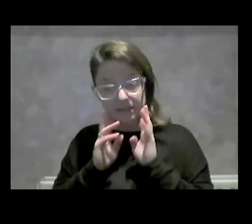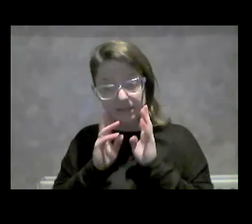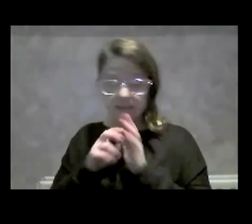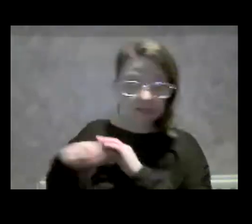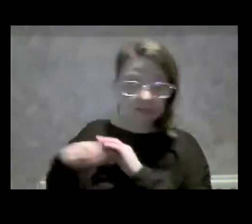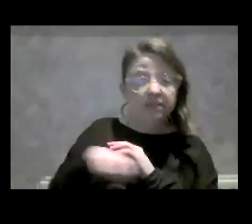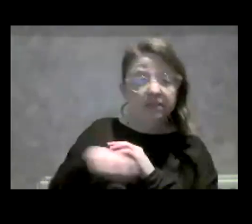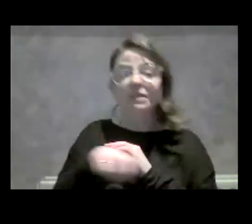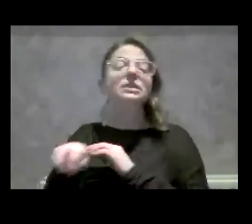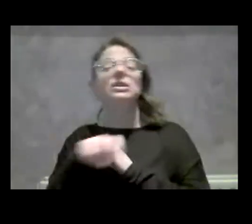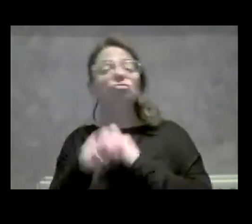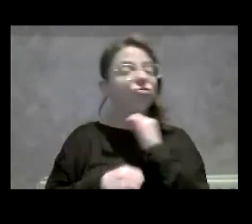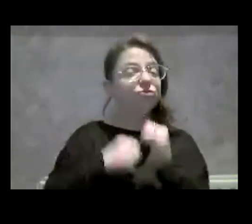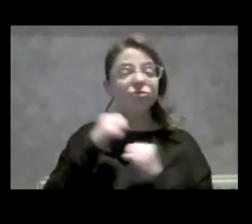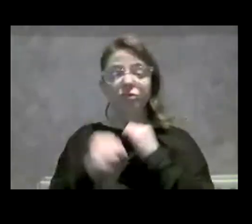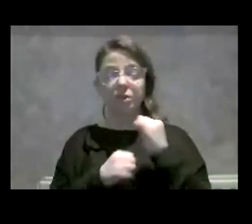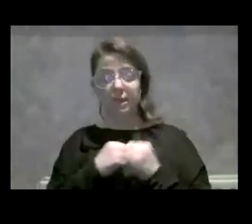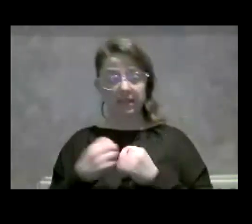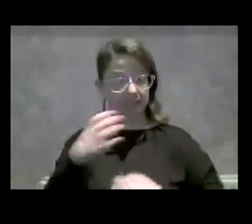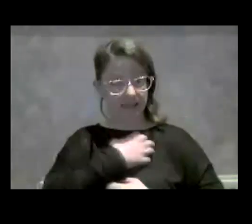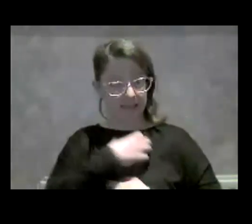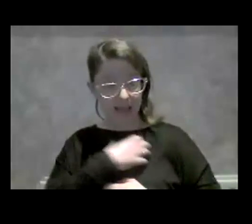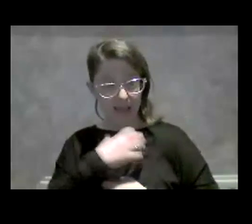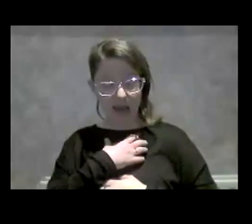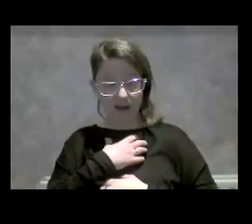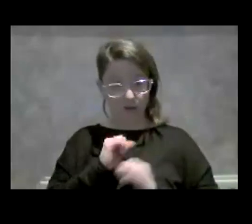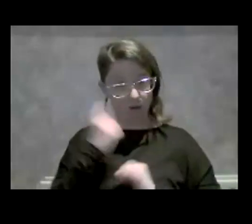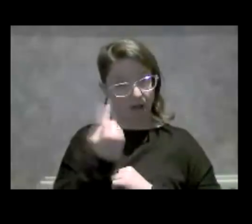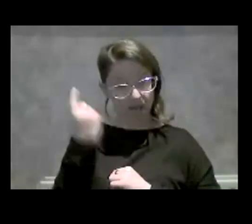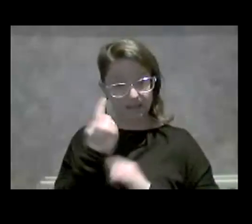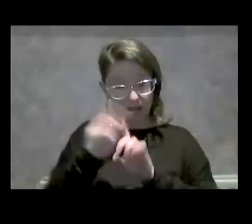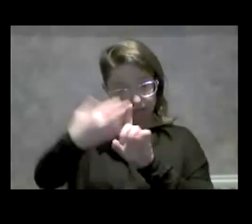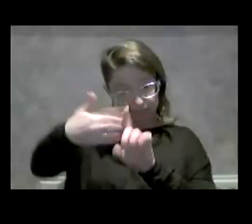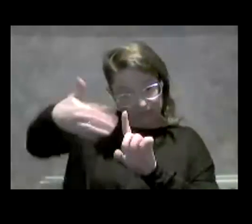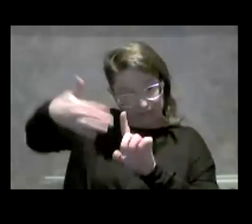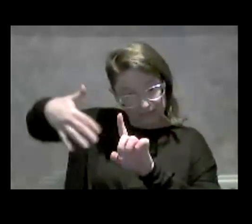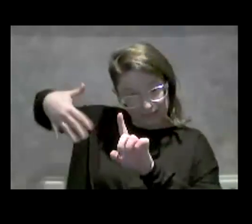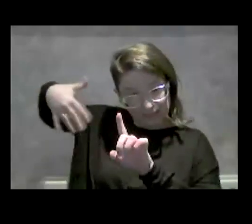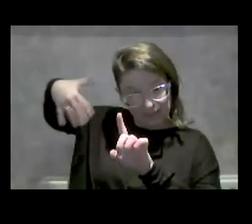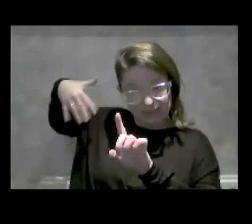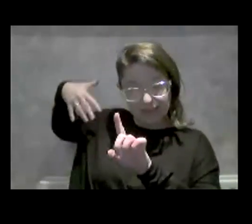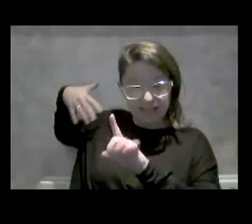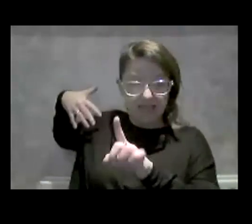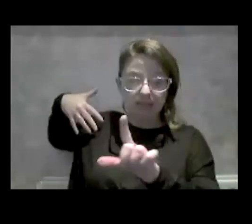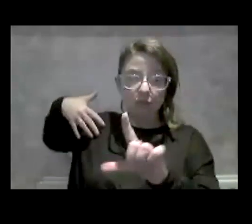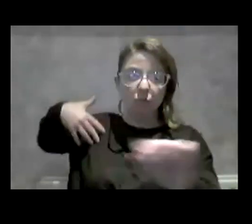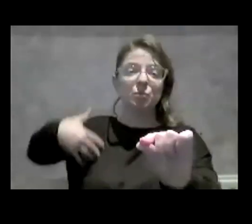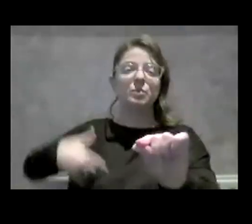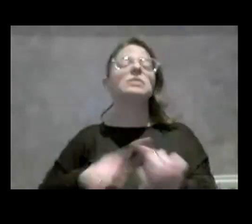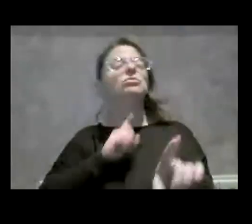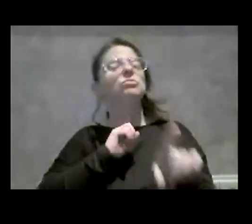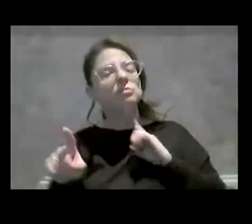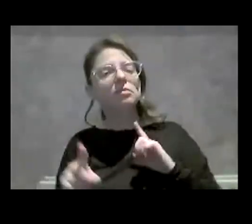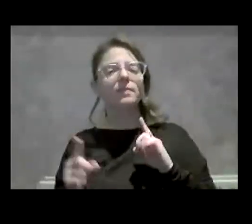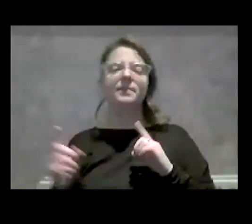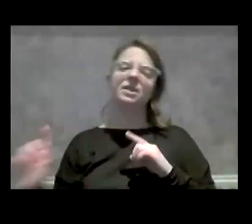in terror, running from her own shadow, leaving behind the debris of ingrown hair and thin enamel. She